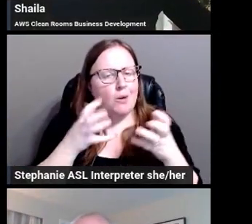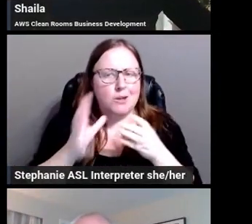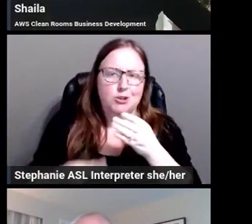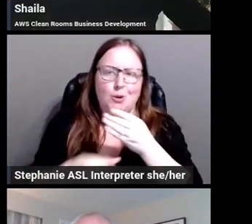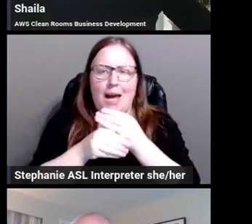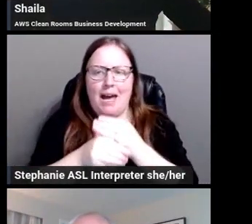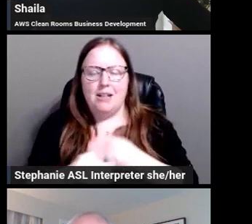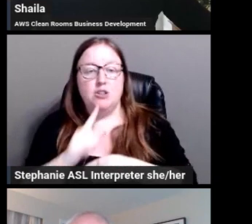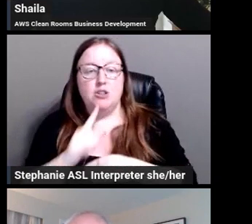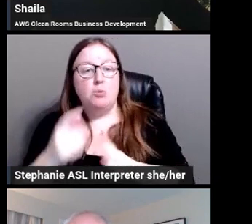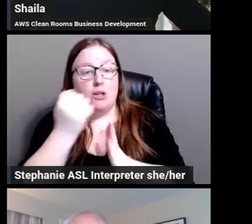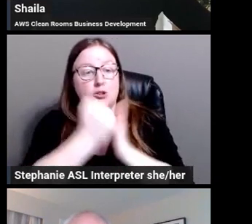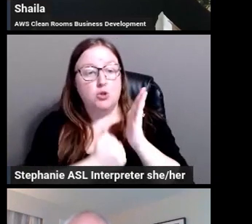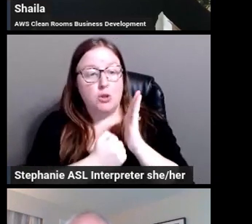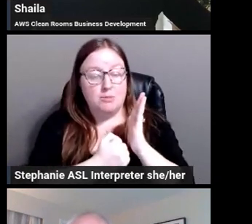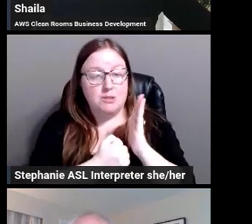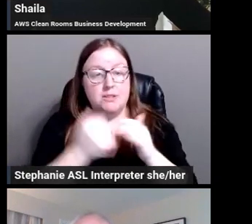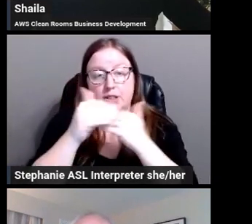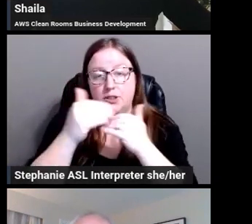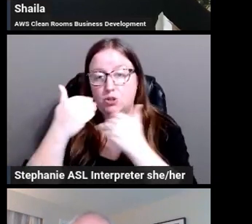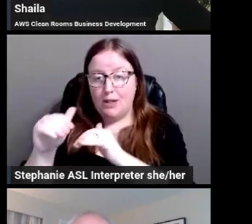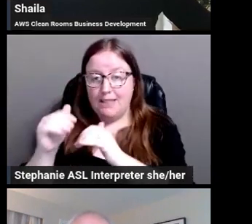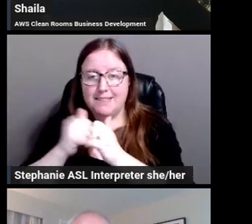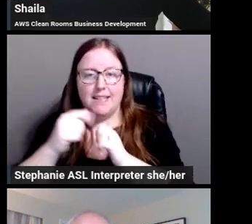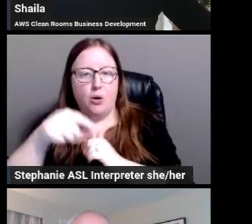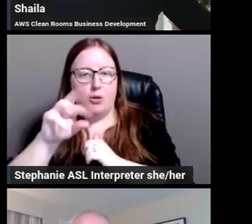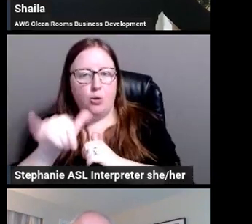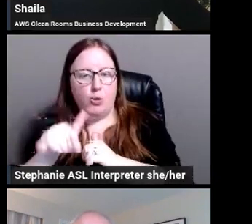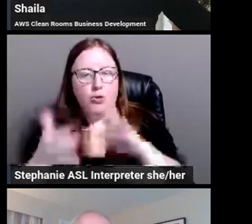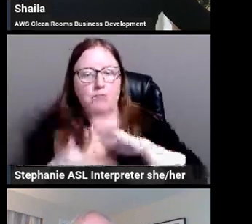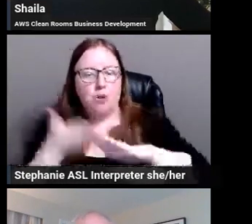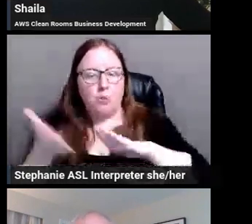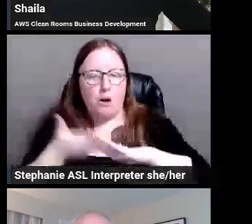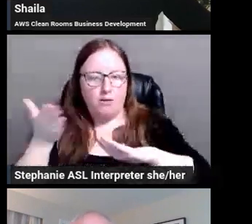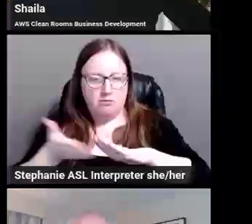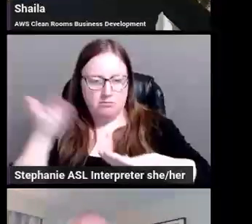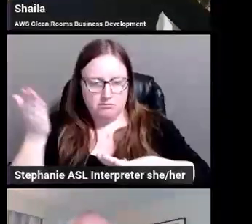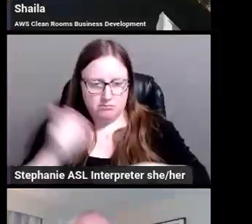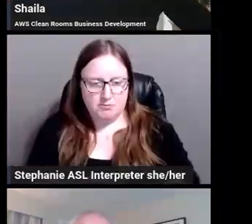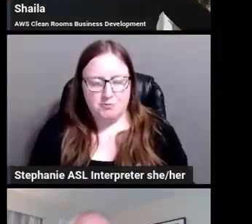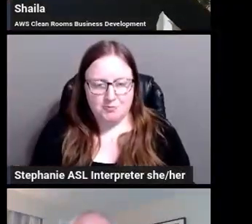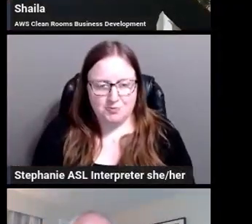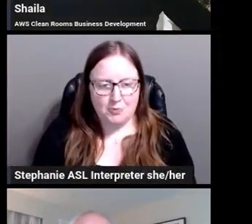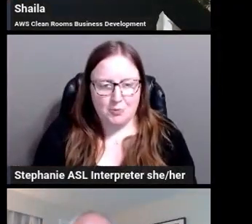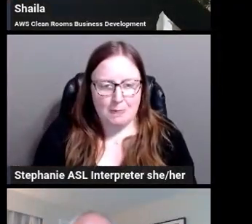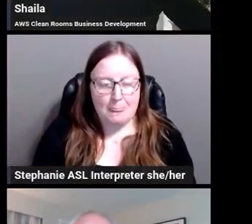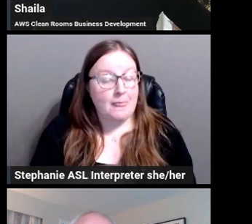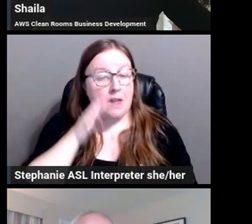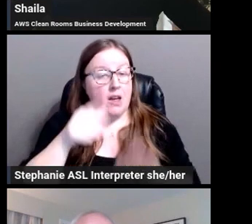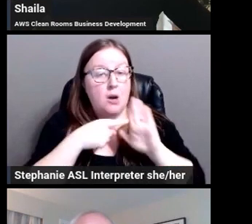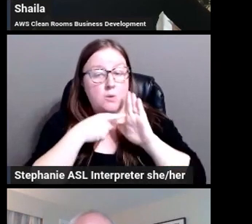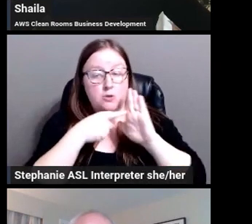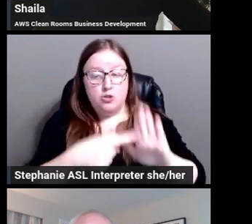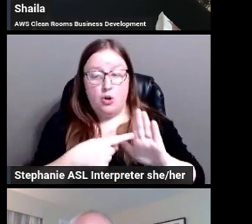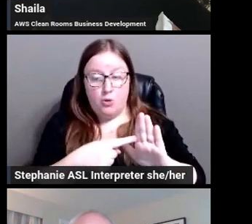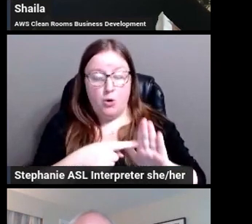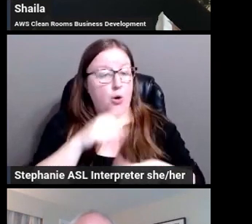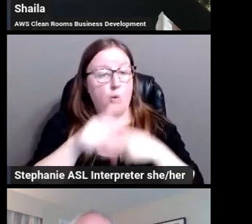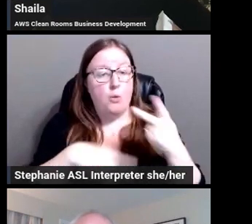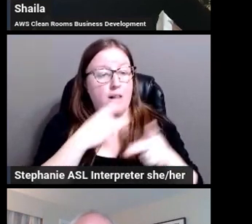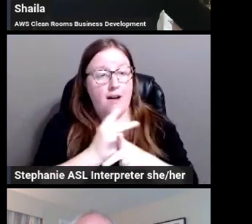real strict constraints on how my queries on how my data will be used. So let me show you what kind